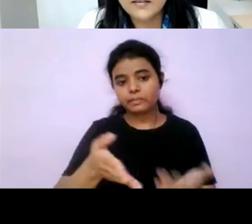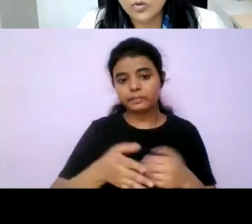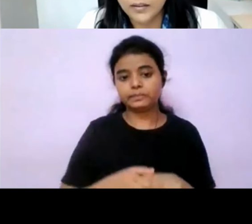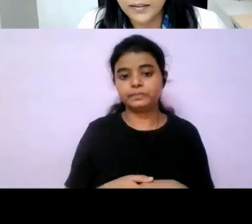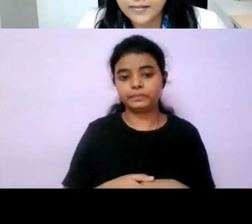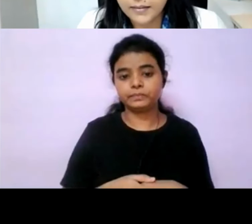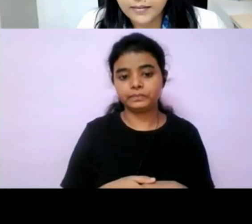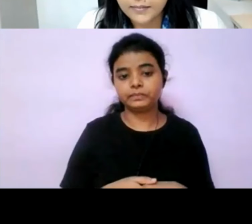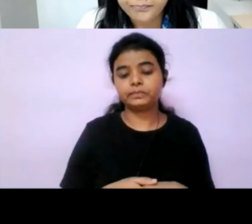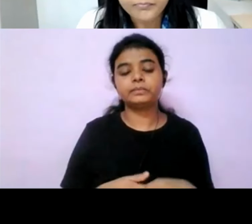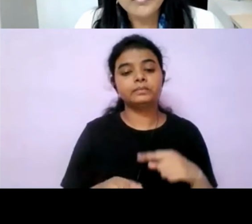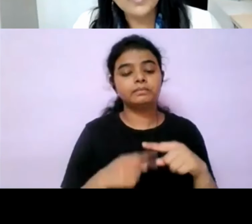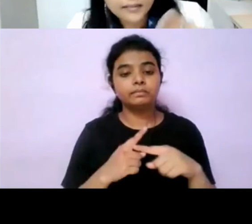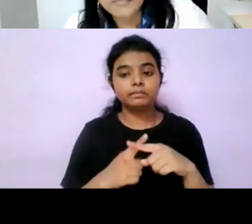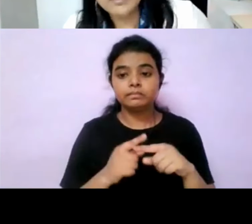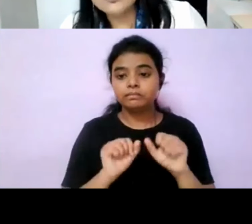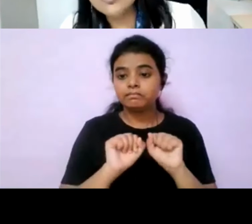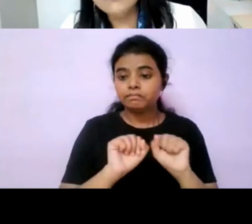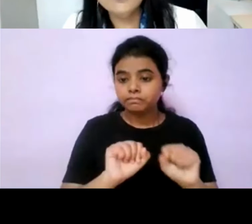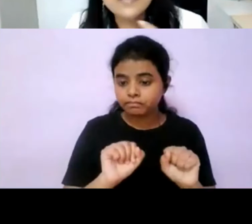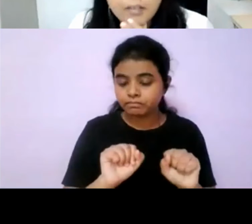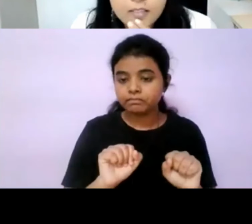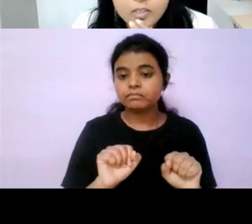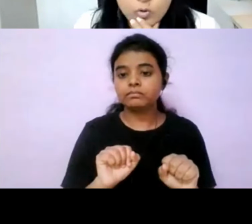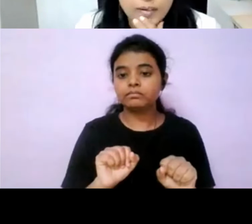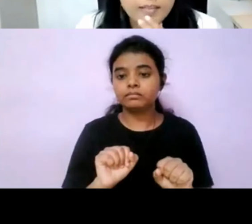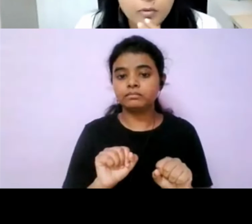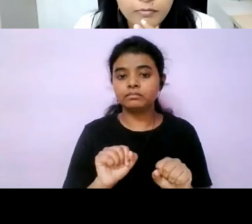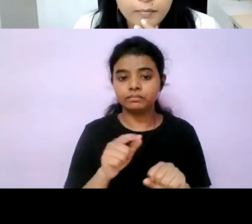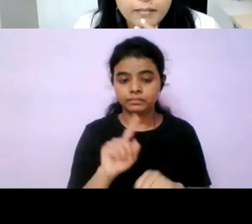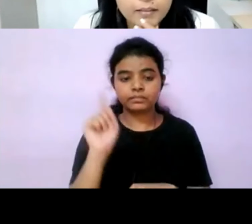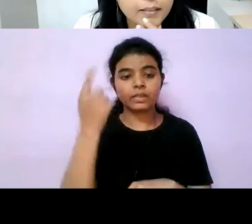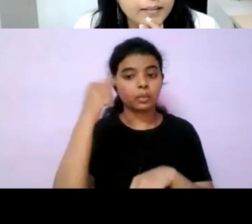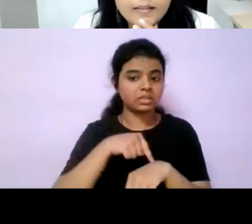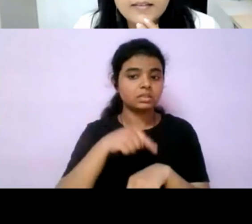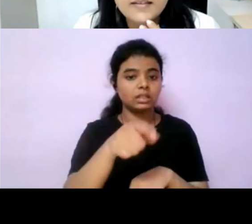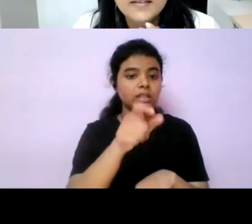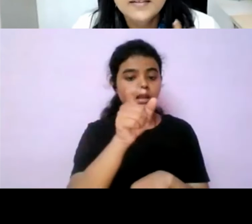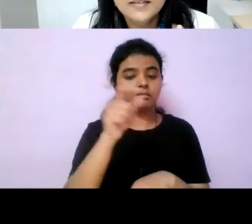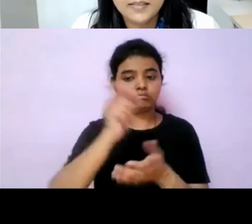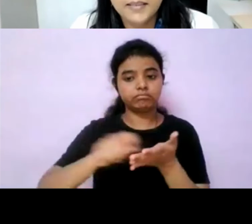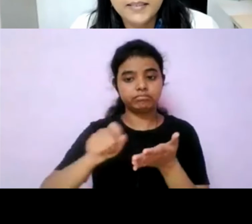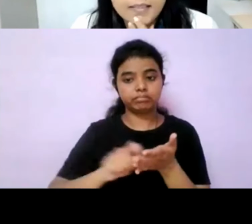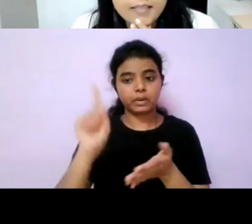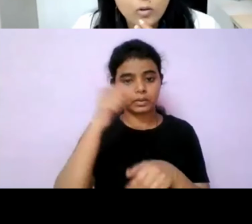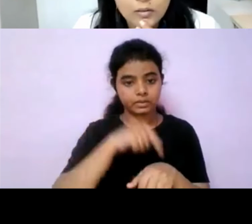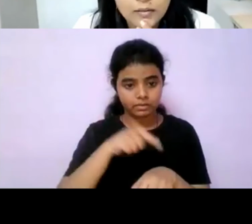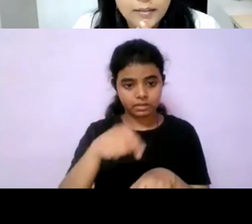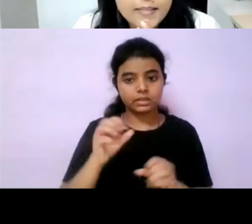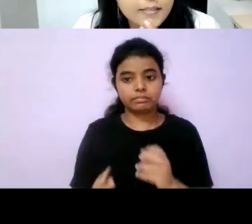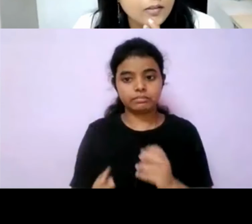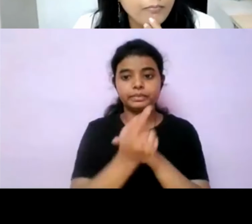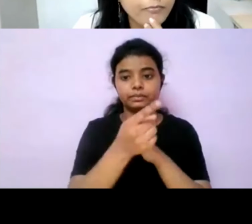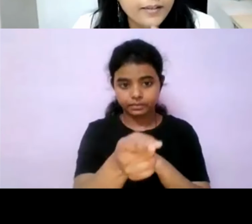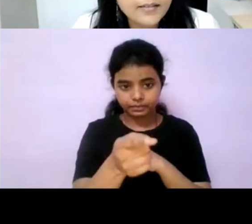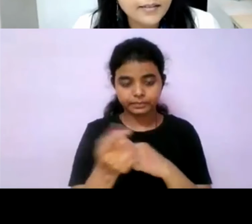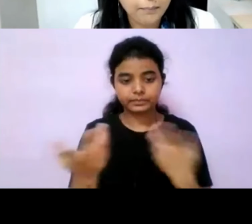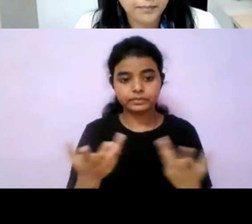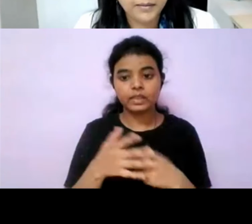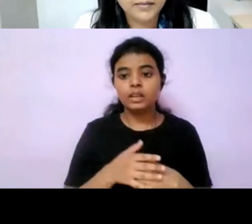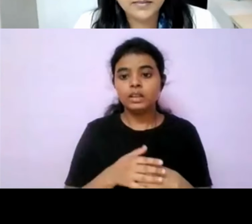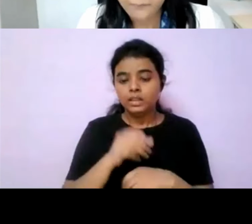systematic rolelessness. They were also the first ones to write about women with hidden disabilities or less